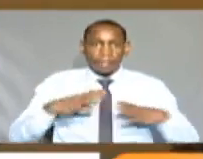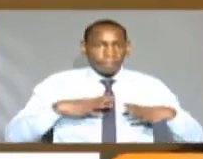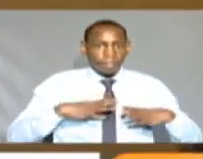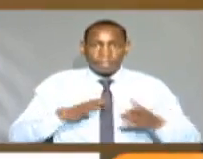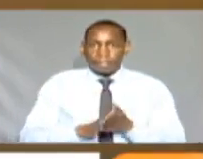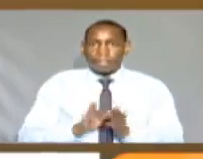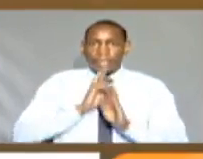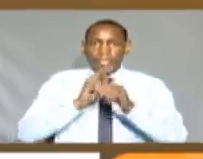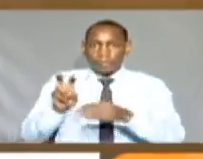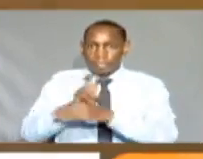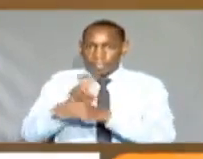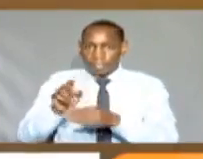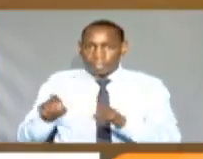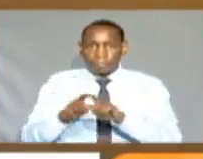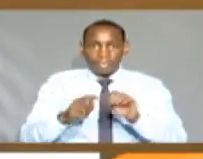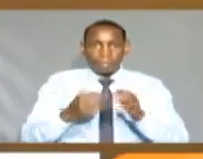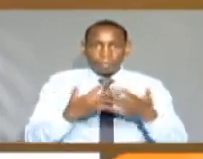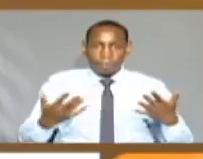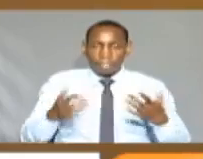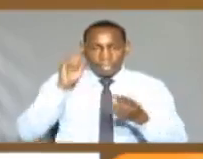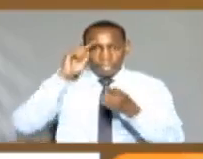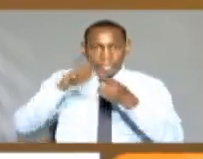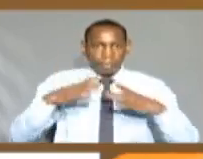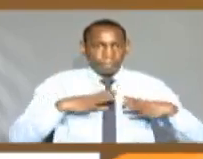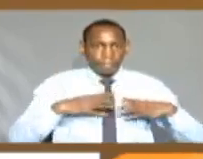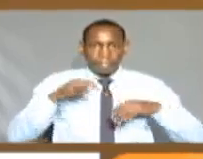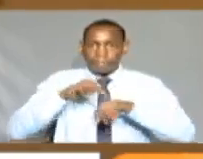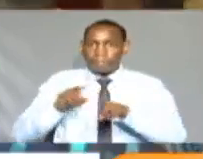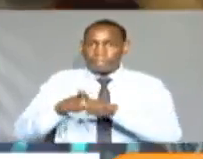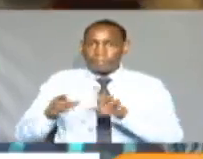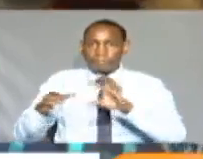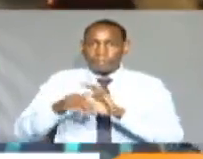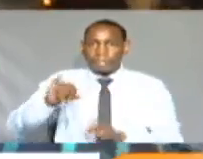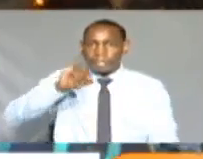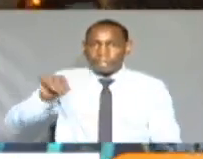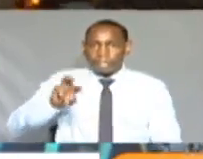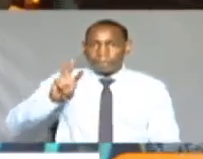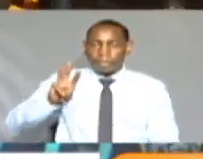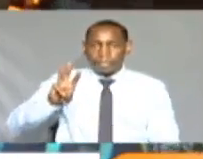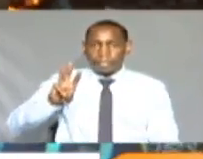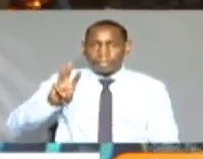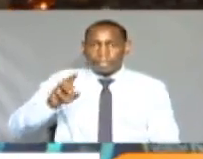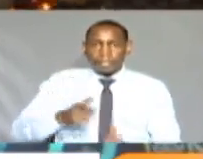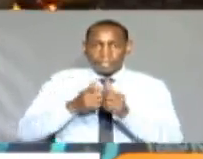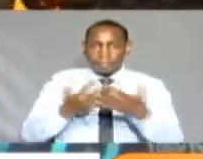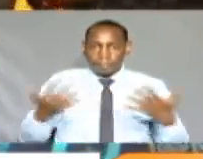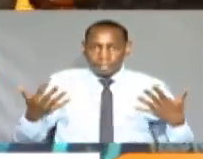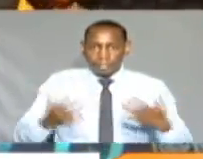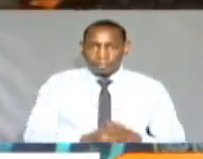the survey are a catalogue of its products designed for the festive seasons and Johnny Walker bespoke gift packs. Come on, sip